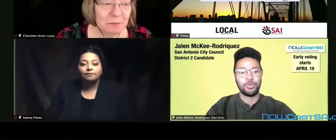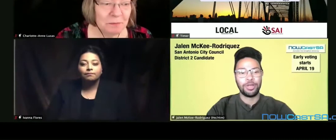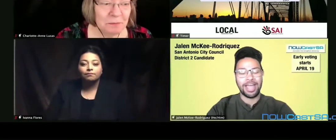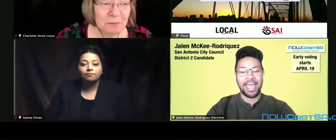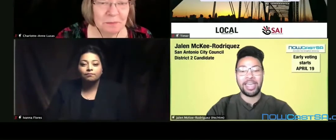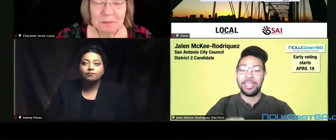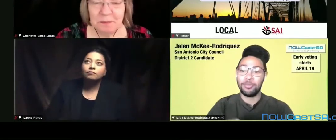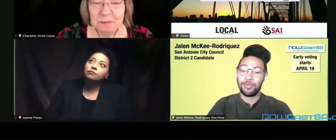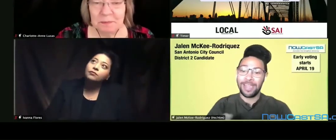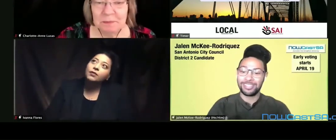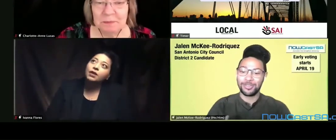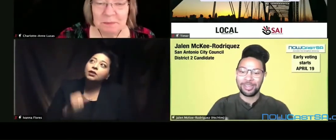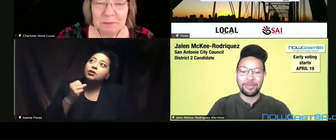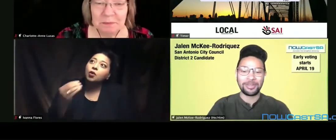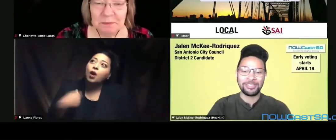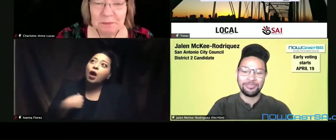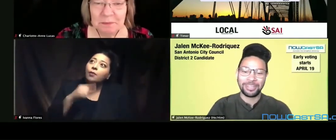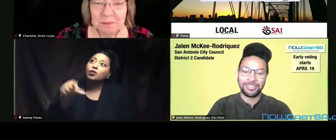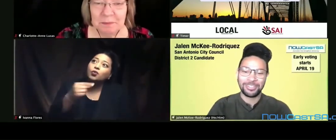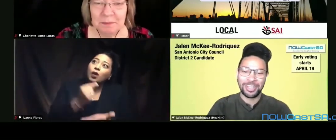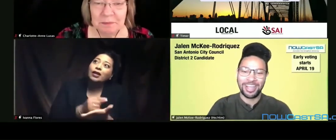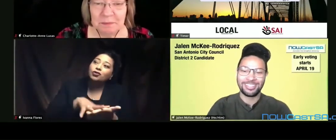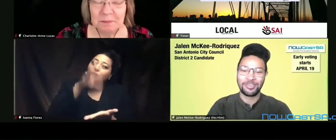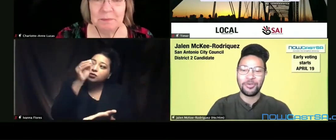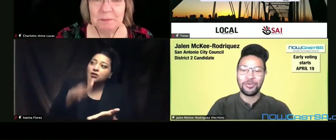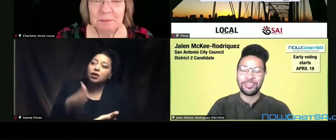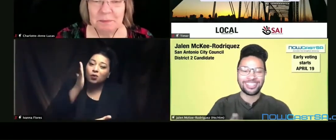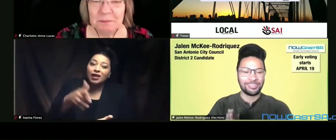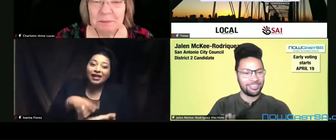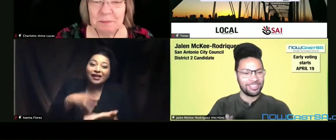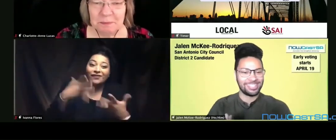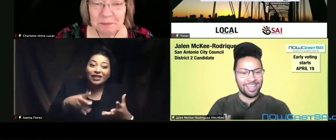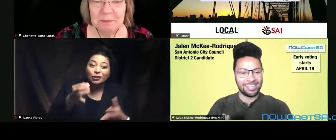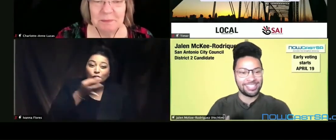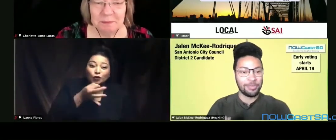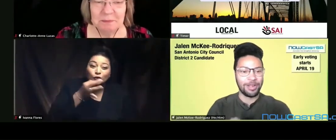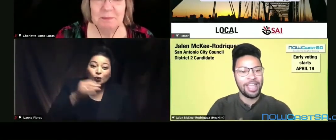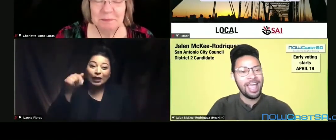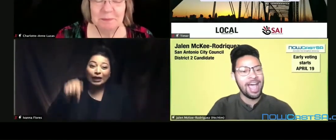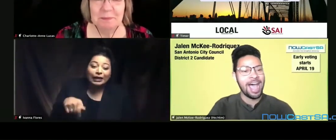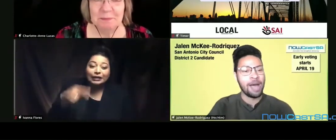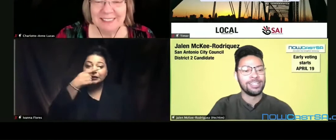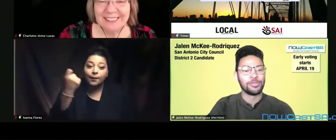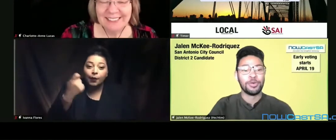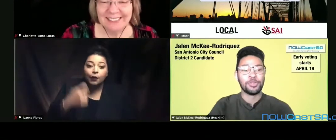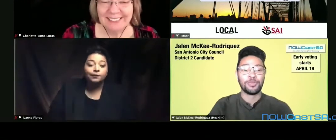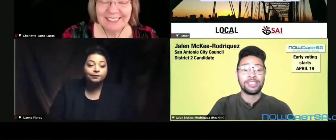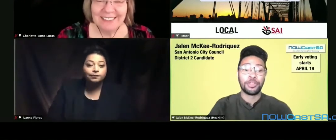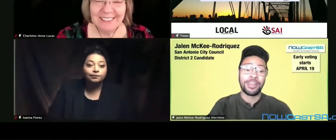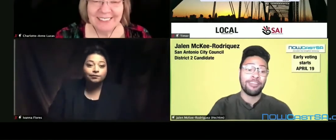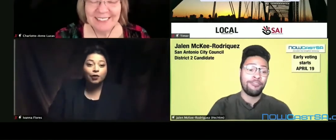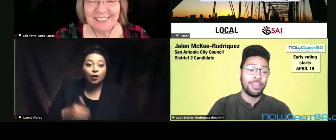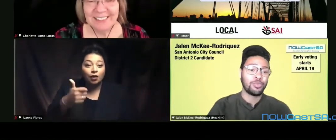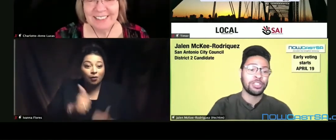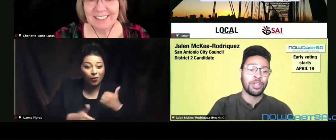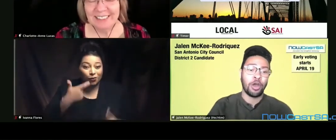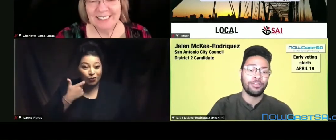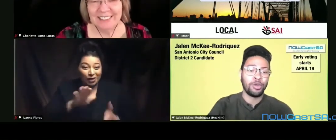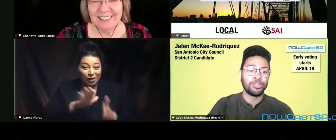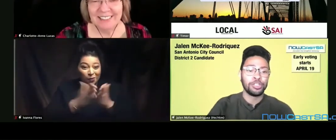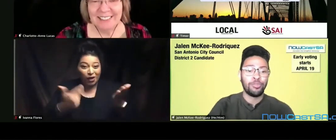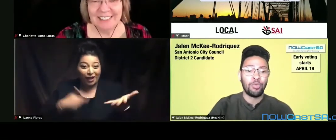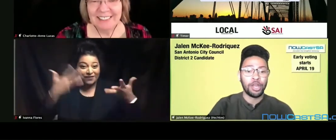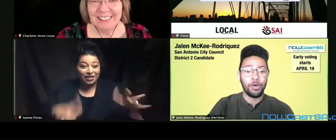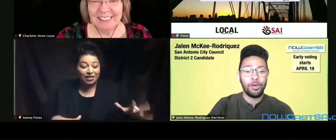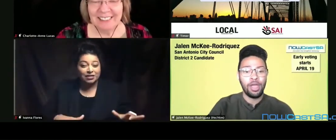So I am a grad student about to finish school this summer. And so the most recent book that I finished was The Art